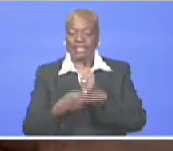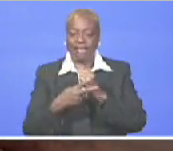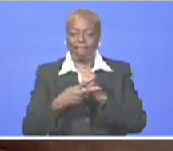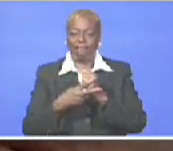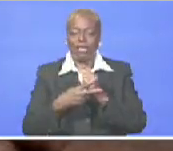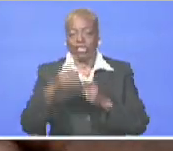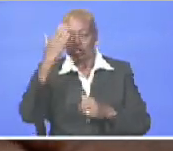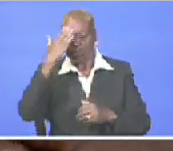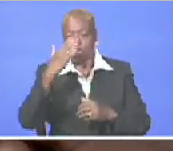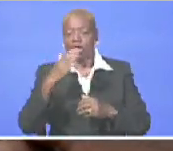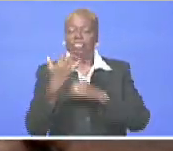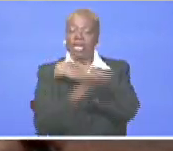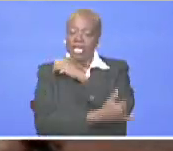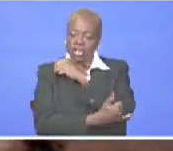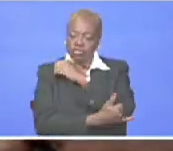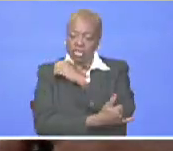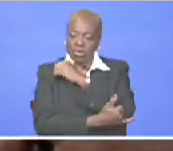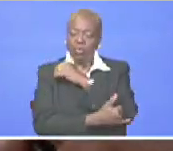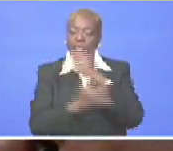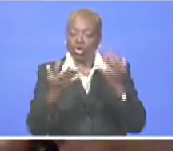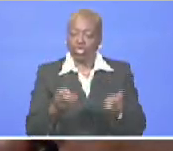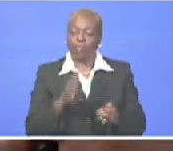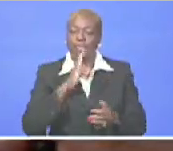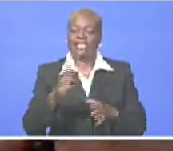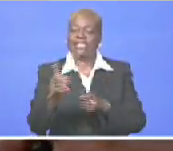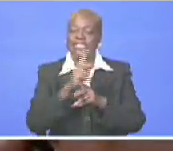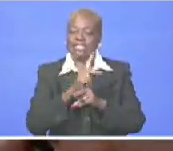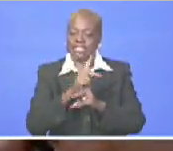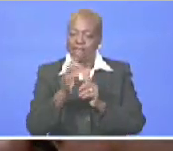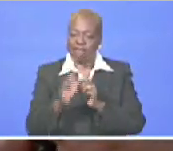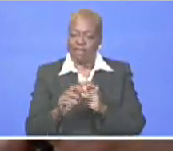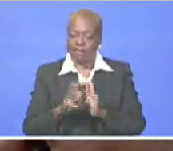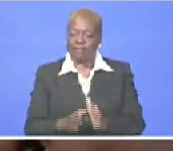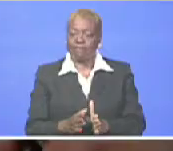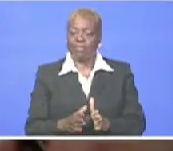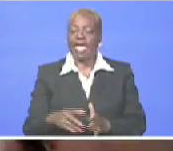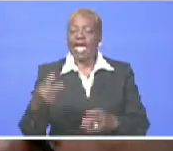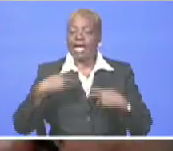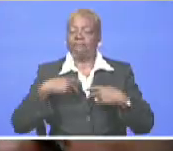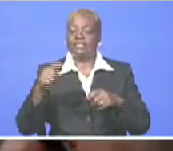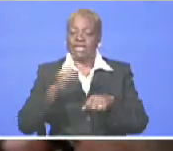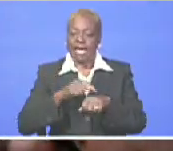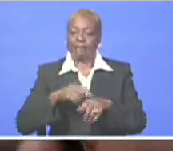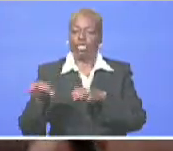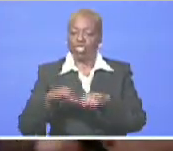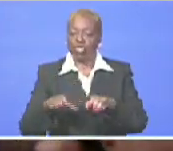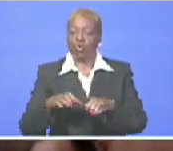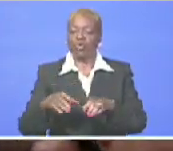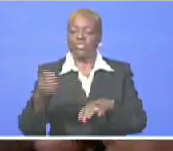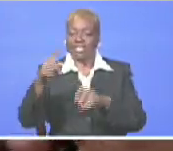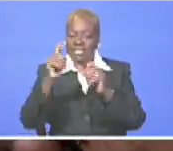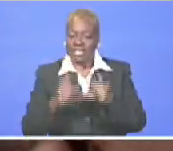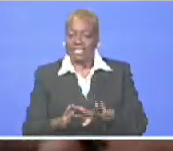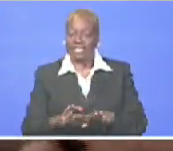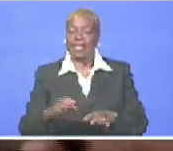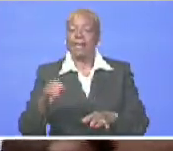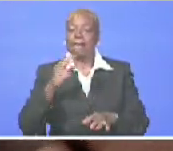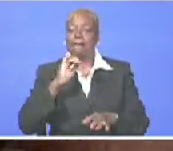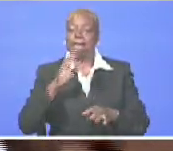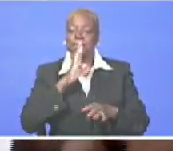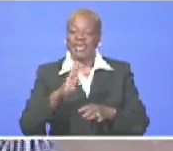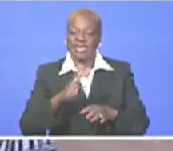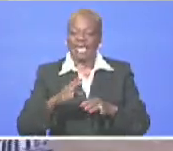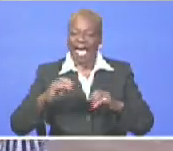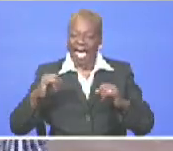asking you to be safer and to have the time to do the test and be isolated and then to come to a safer place,